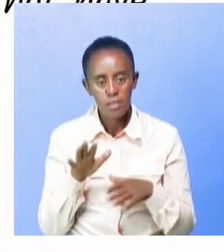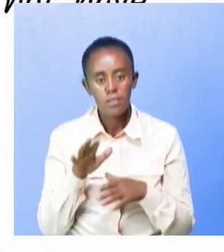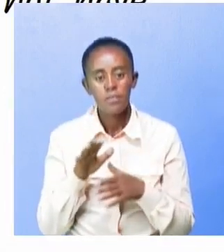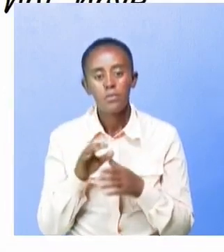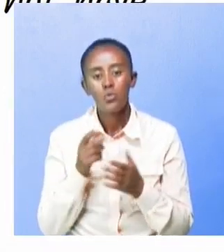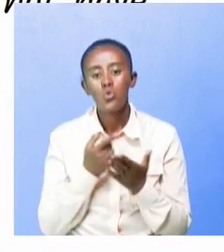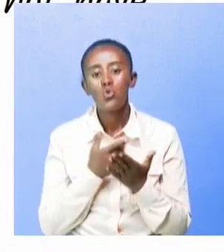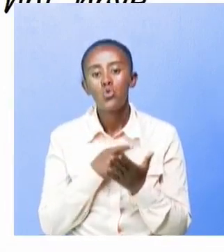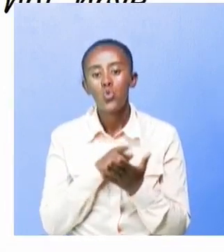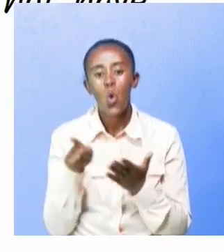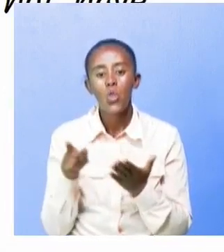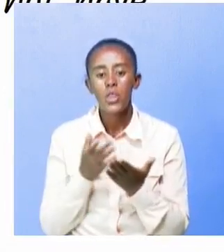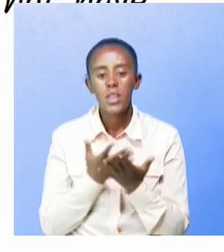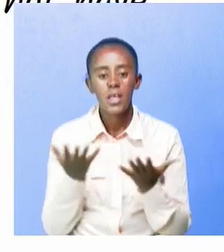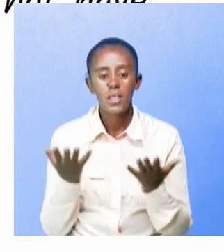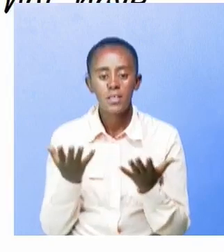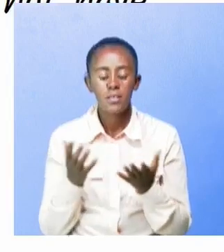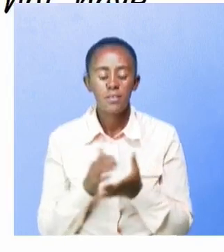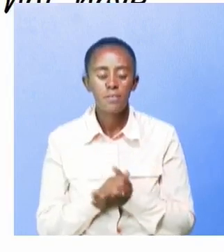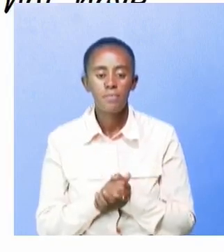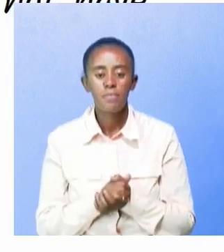those things.